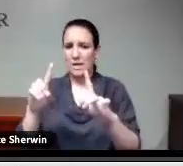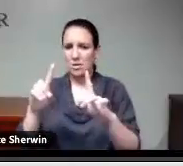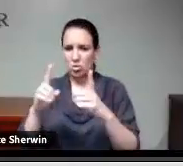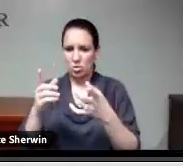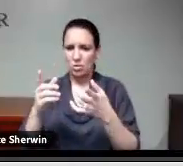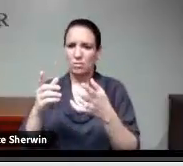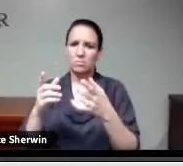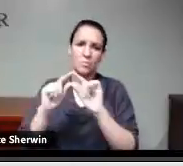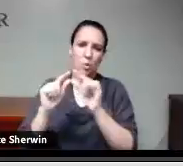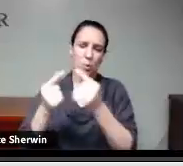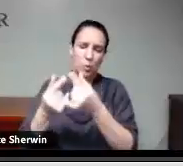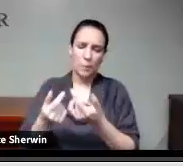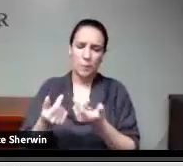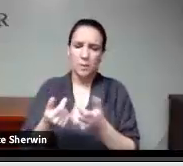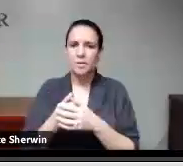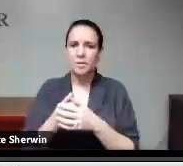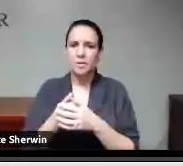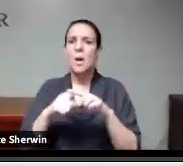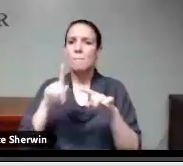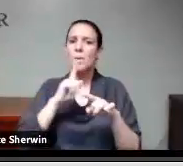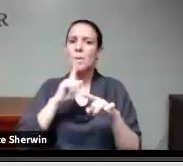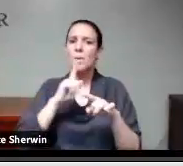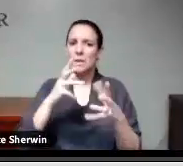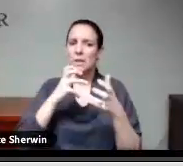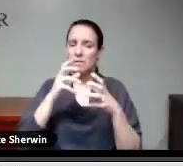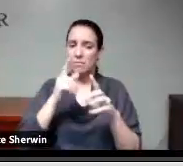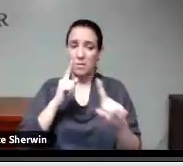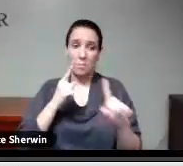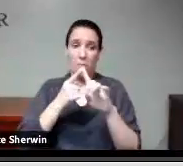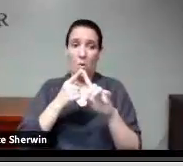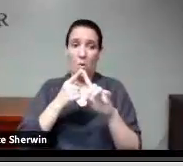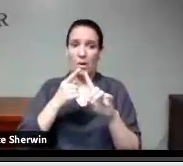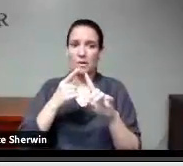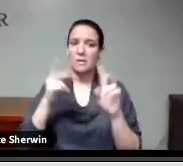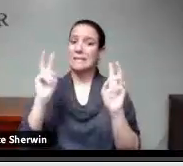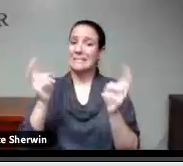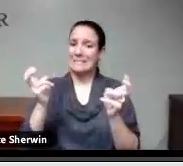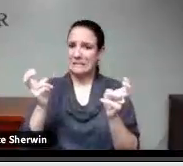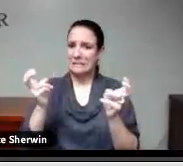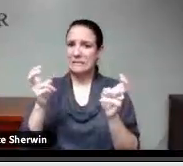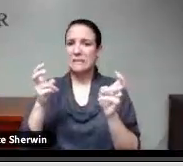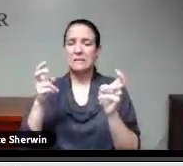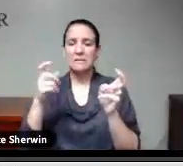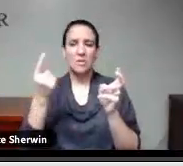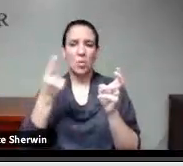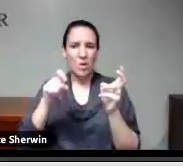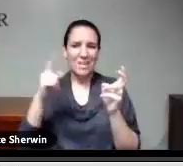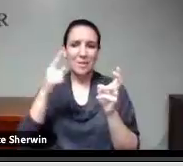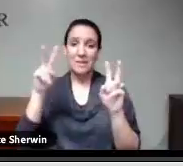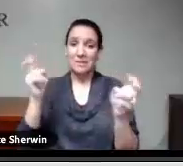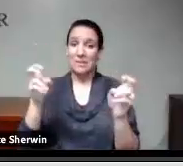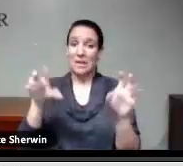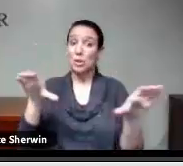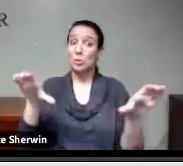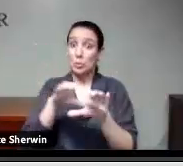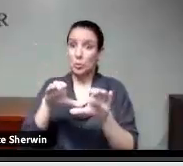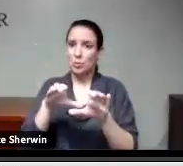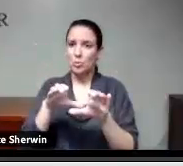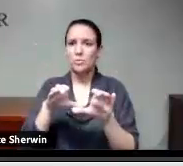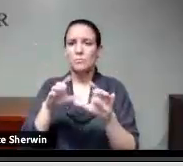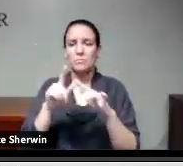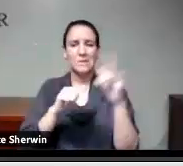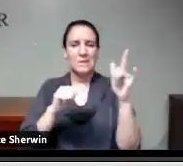people into our organization who can do, and I'm using air quotes here, do diversity for us, hoping that recruitment